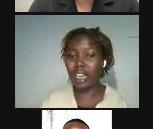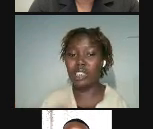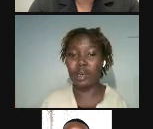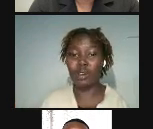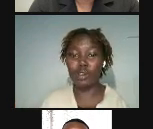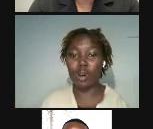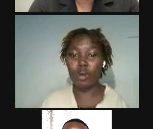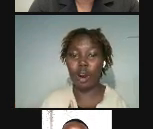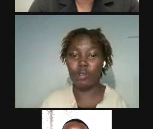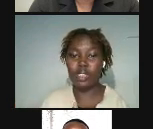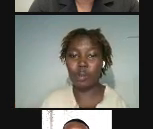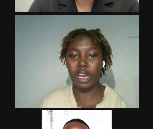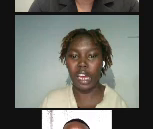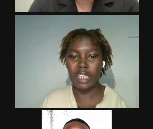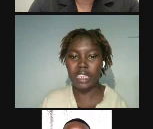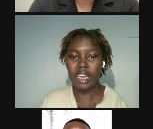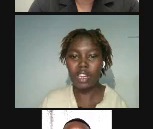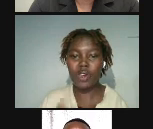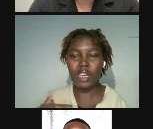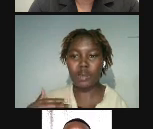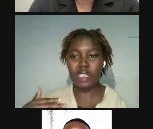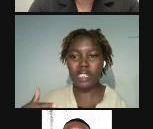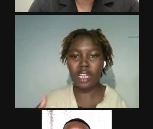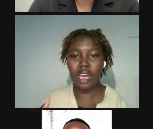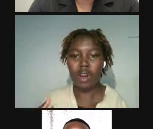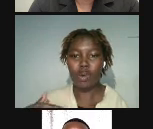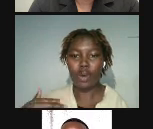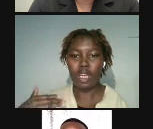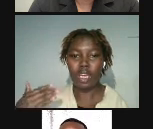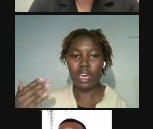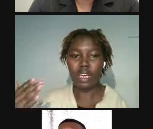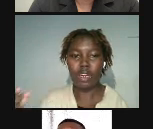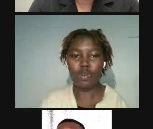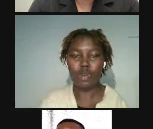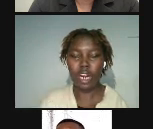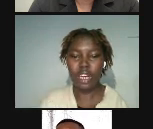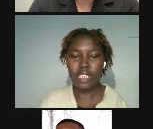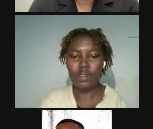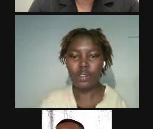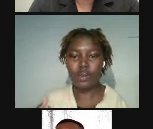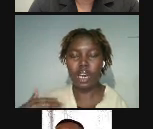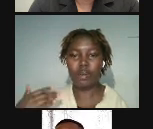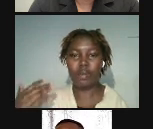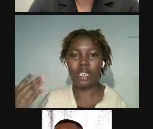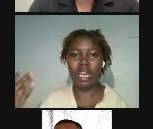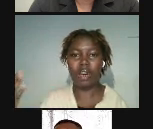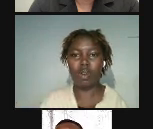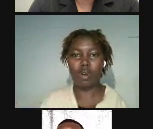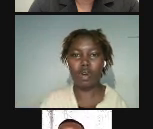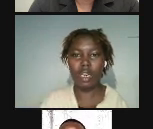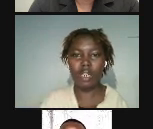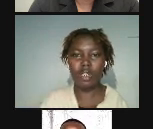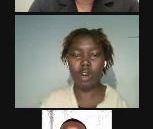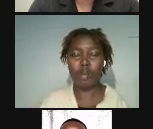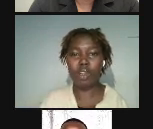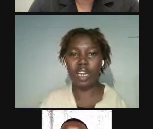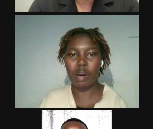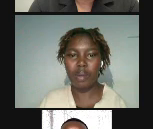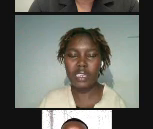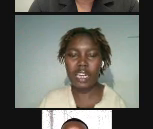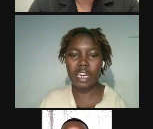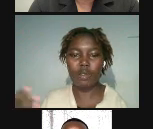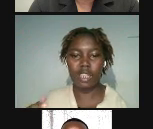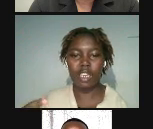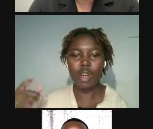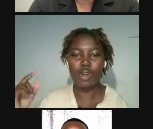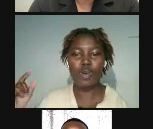her and it might not work for someone else. So as much as we can give narratives, we can be like, oh, talk about the